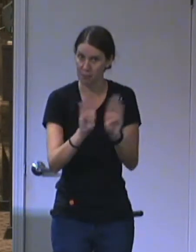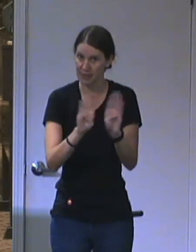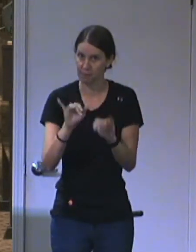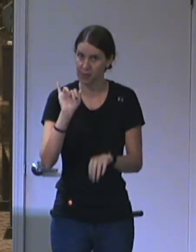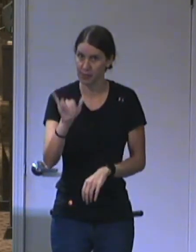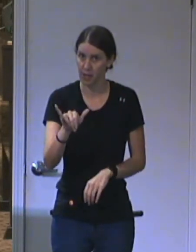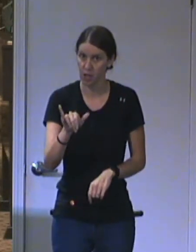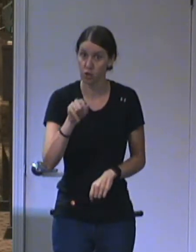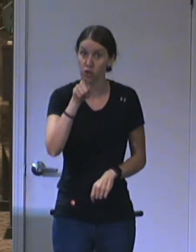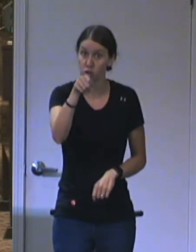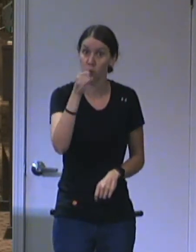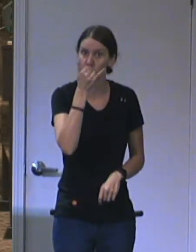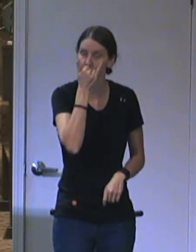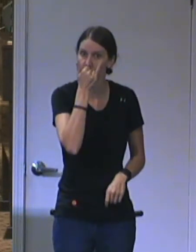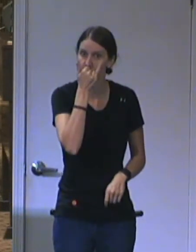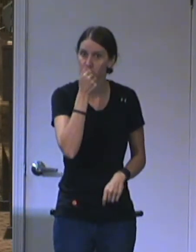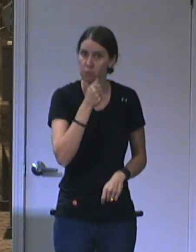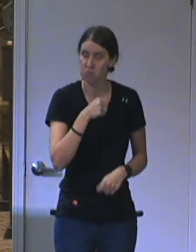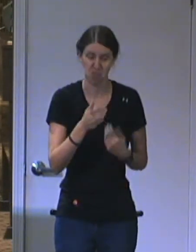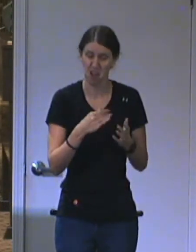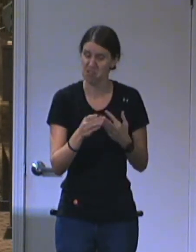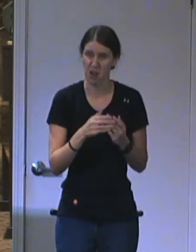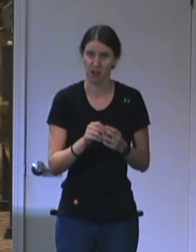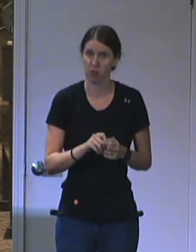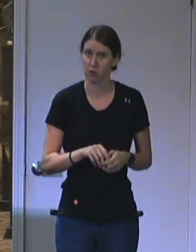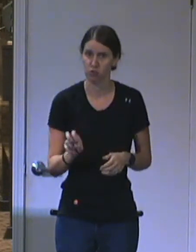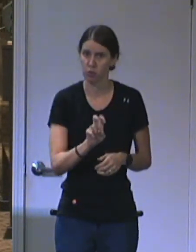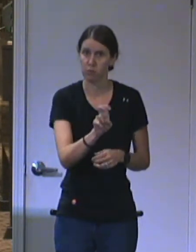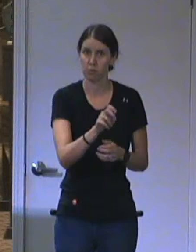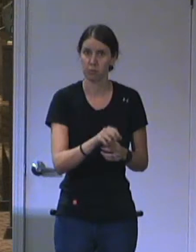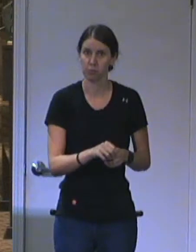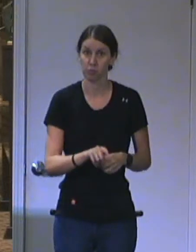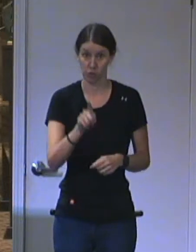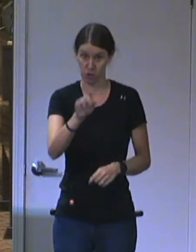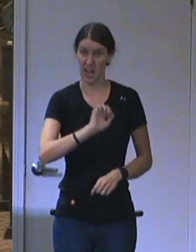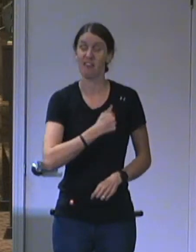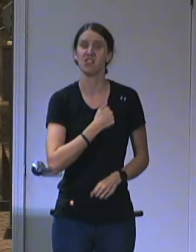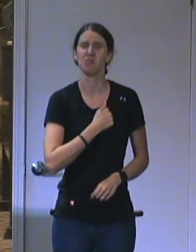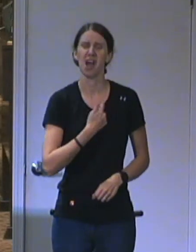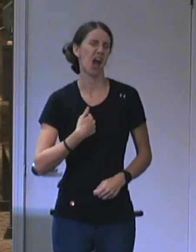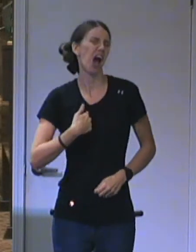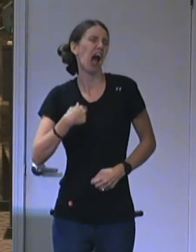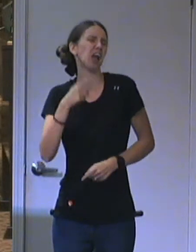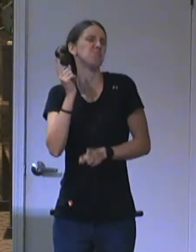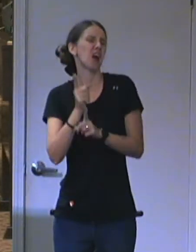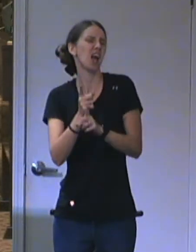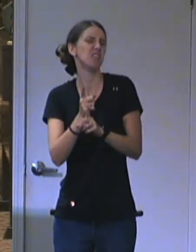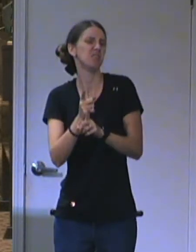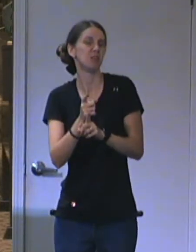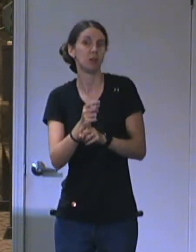life. Doesn't matter which way you're headed. As soon as you get that attitude, you're going the wrong way.